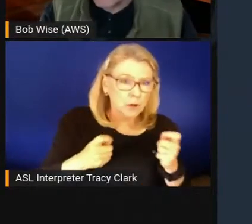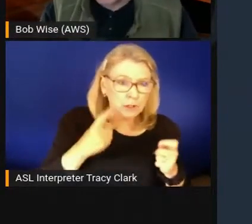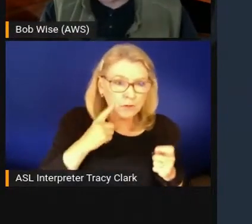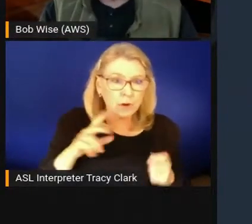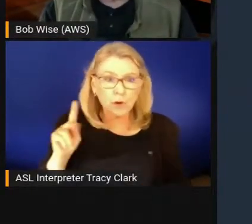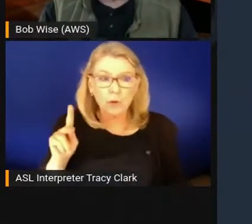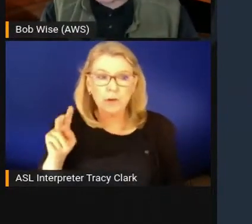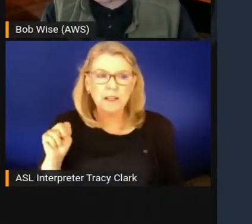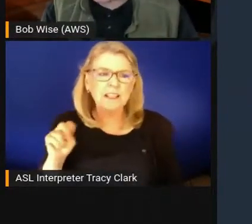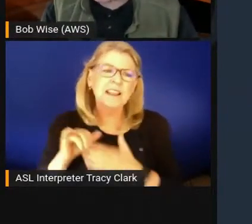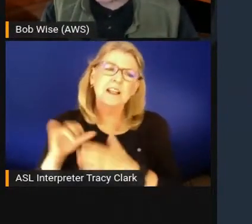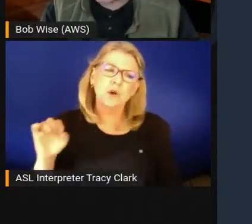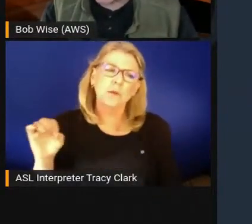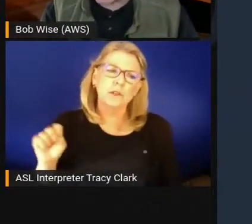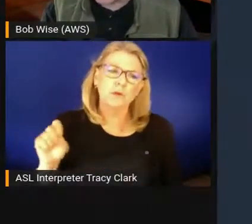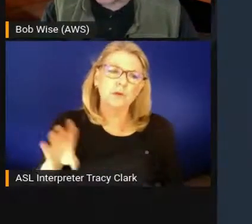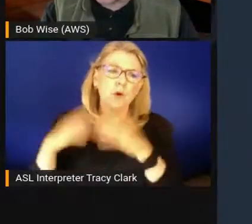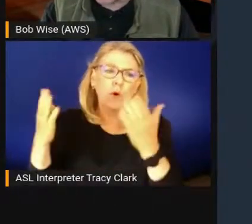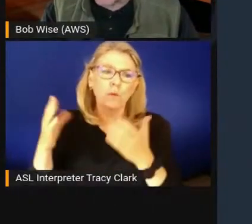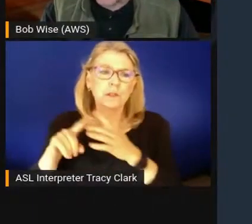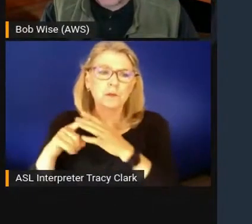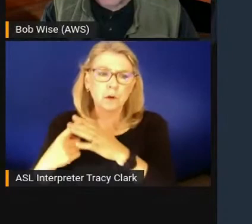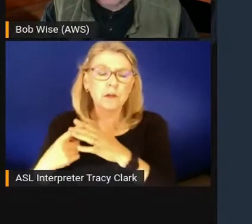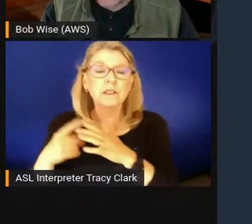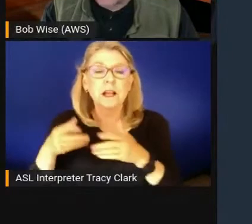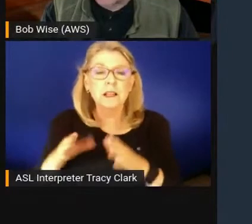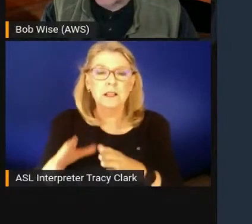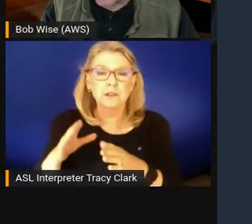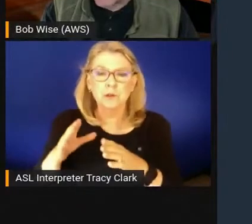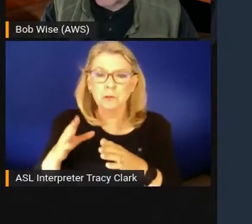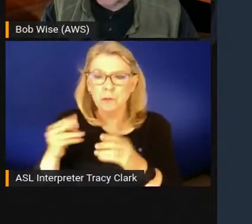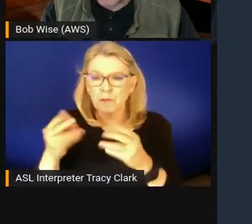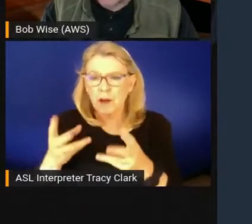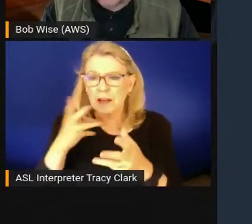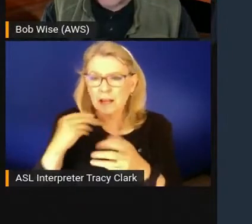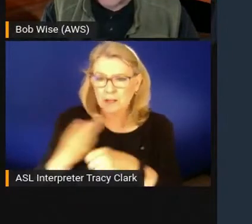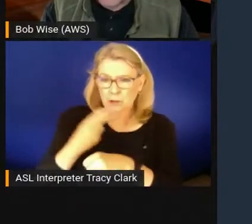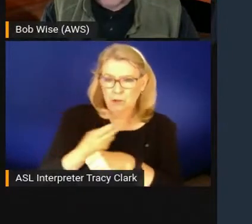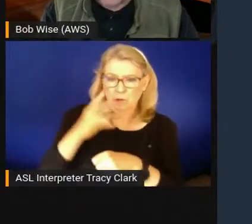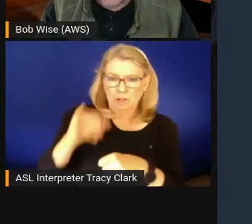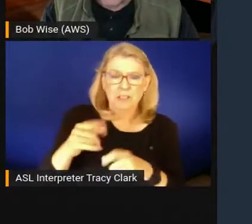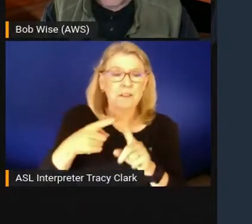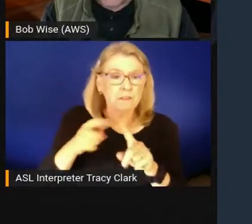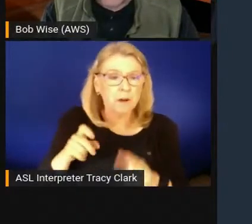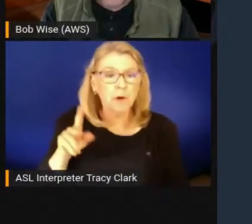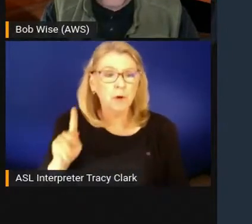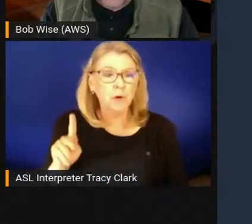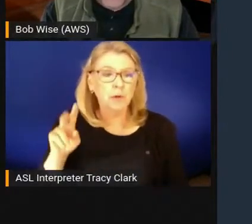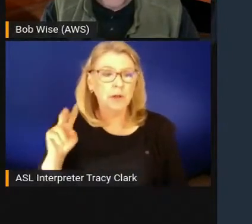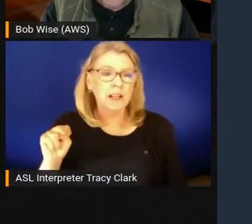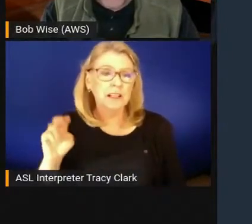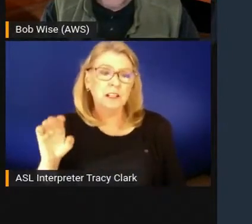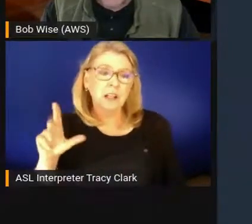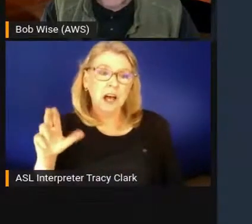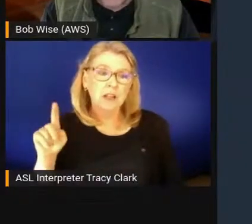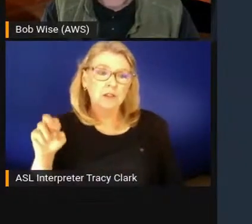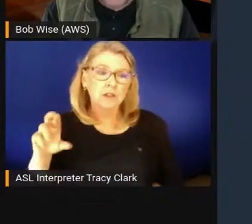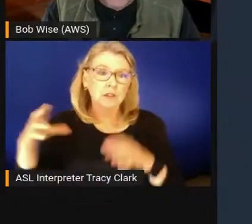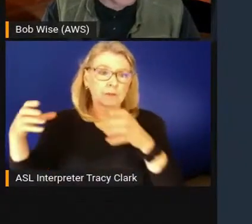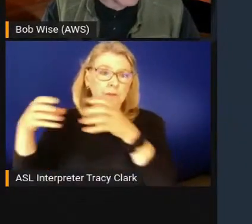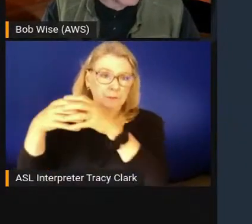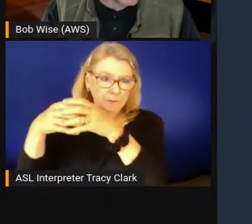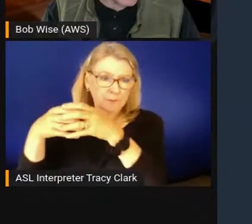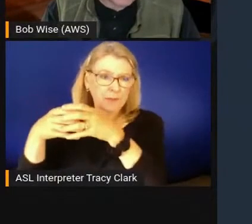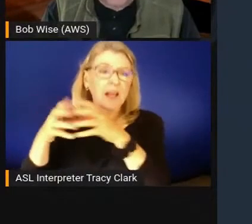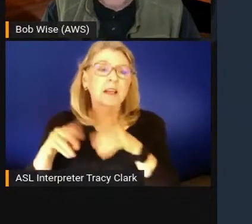project, lets you define and consume these services directly from the Kubernetes cluster and gives you a consistent way to manage the lifetime